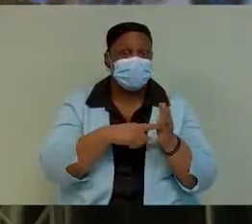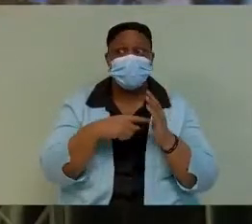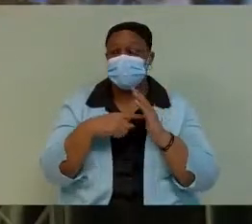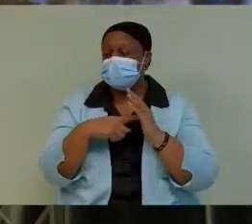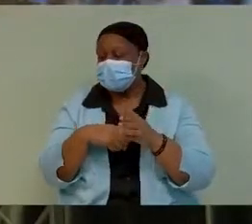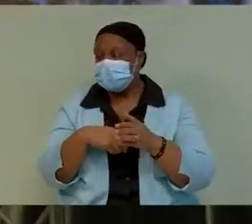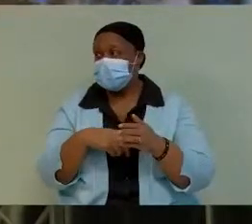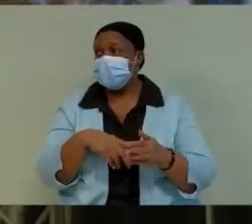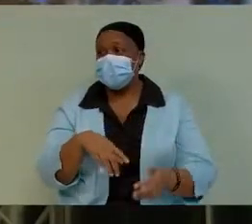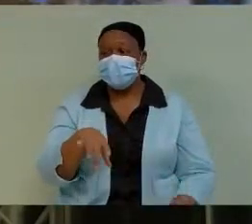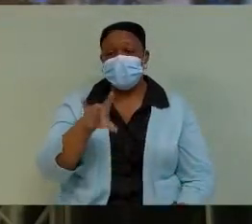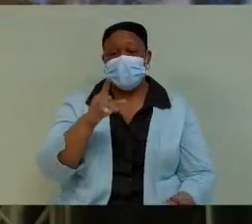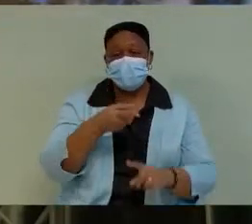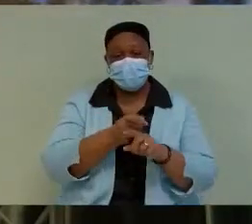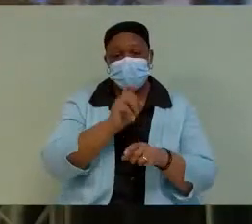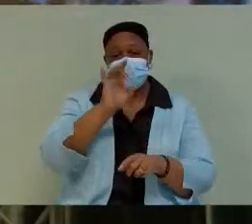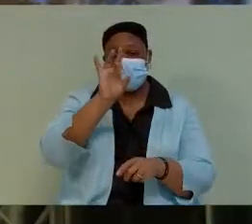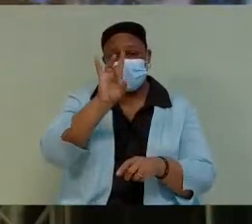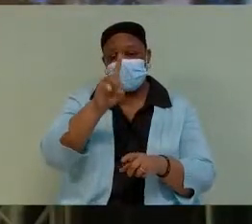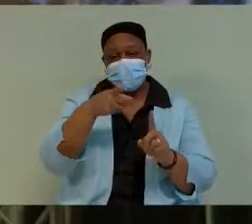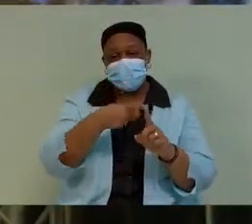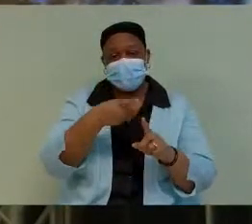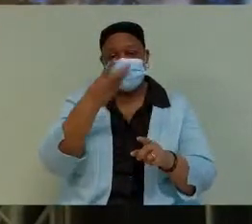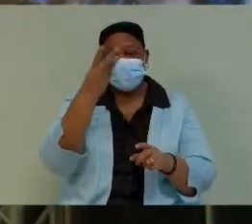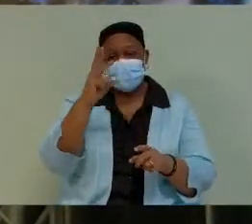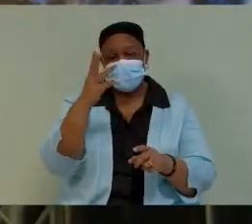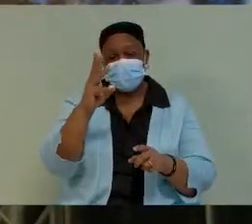the 8th and 16th of June.